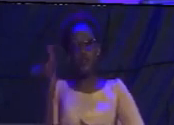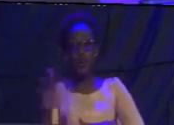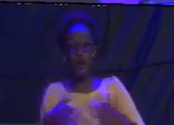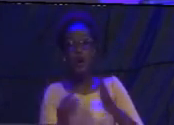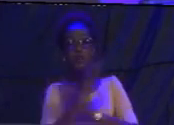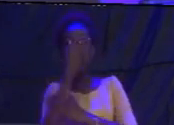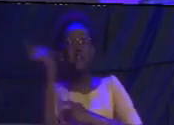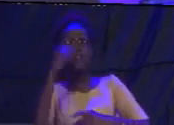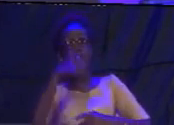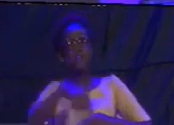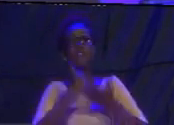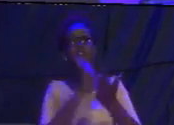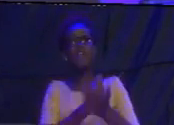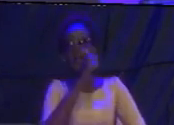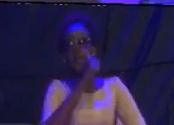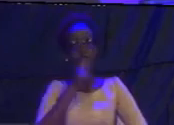God in Israel.